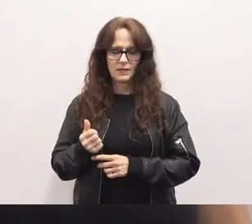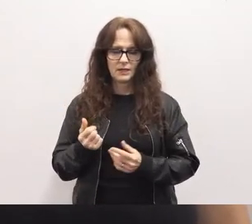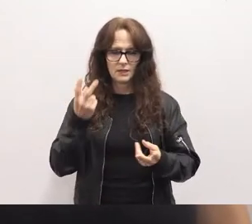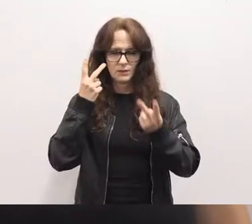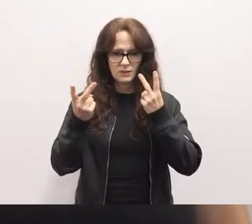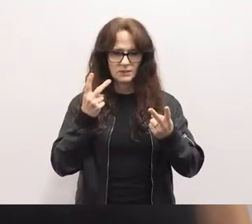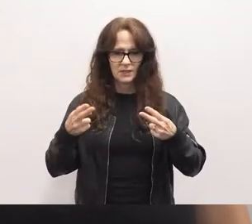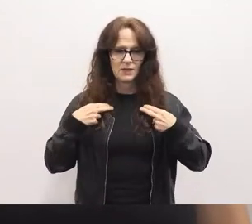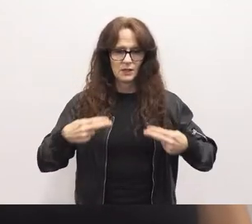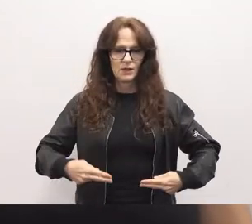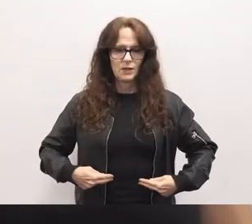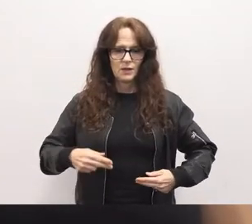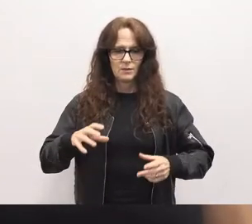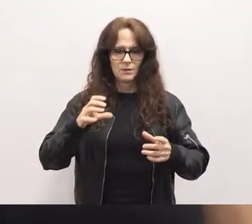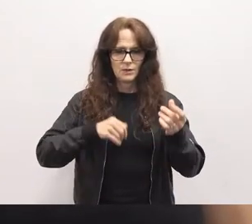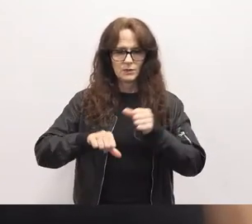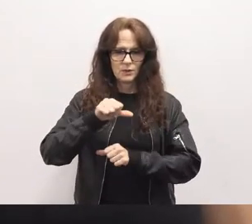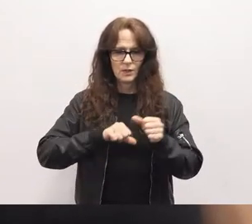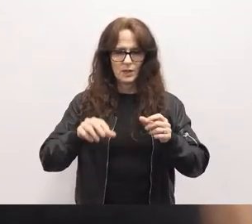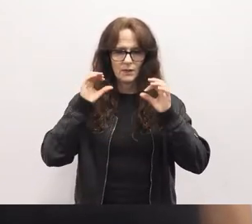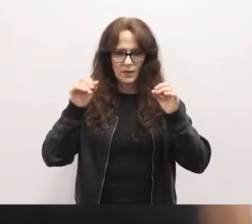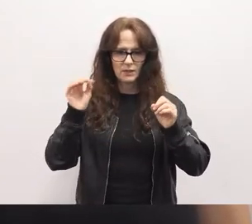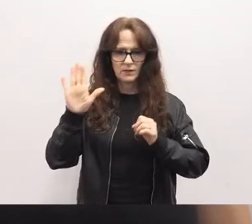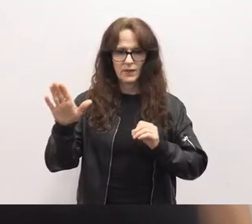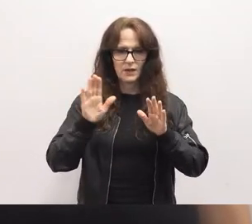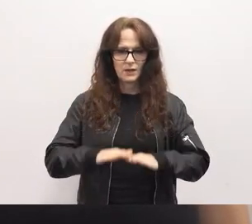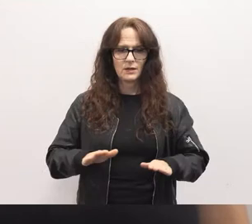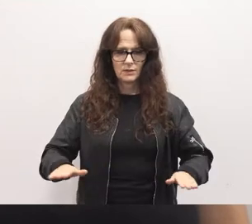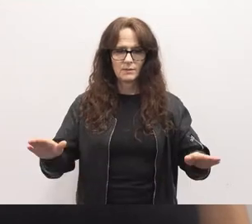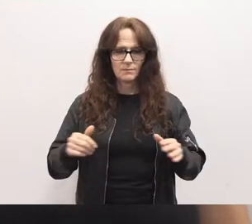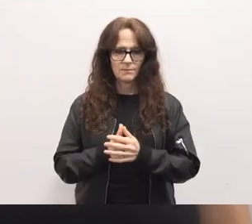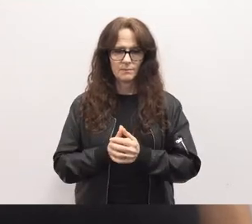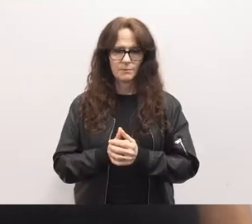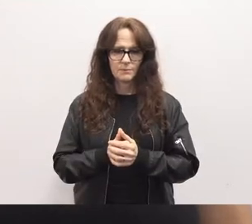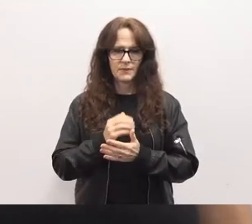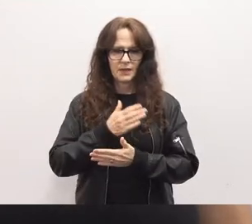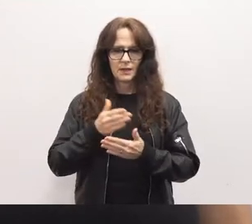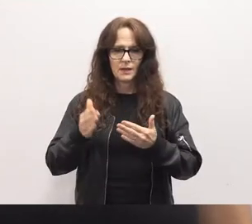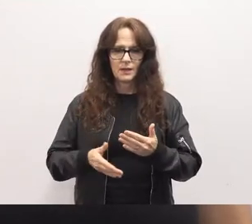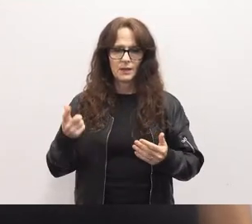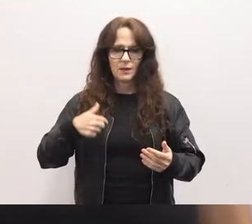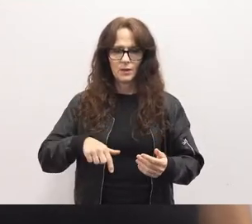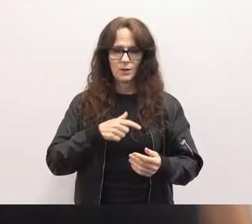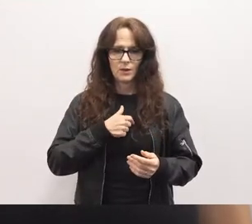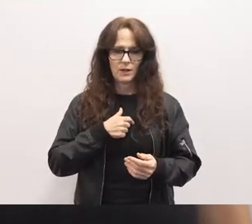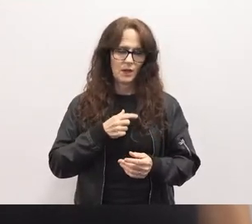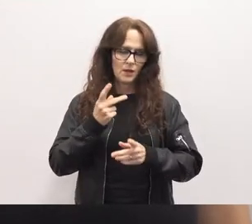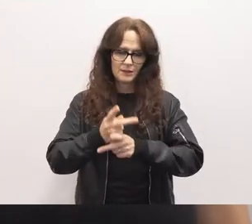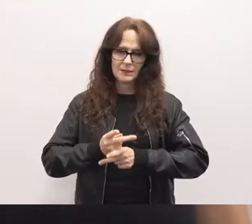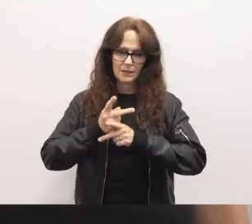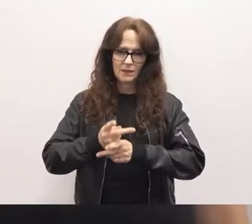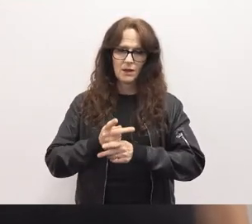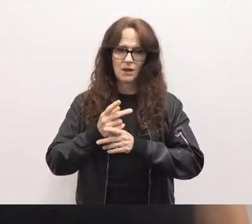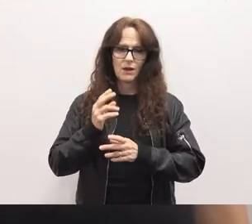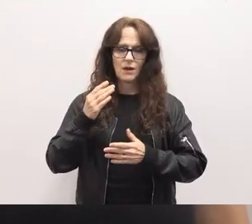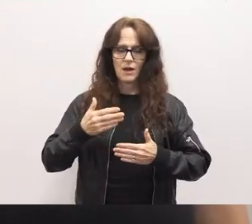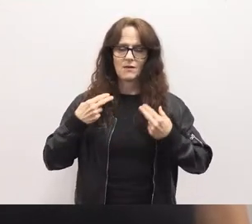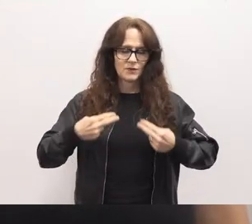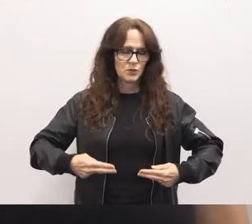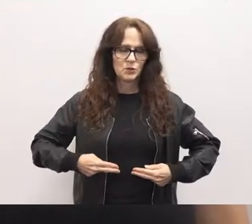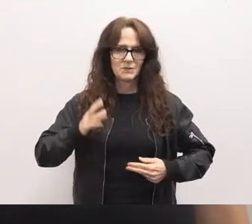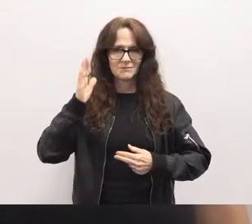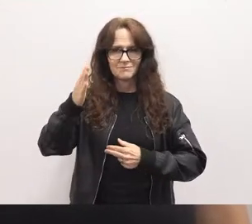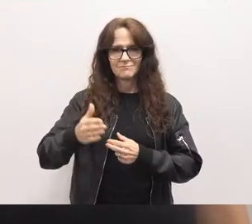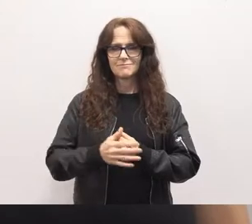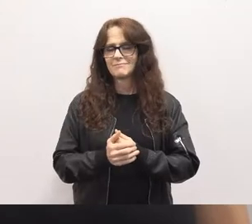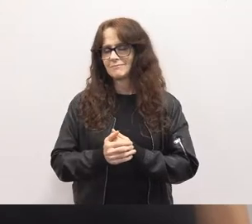see the humanity of societies, take a look at how they educate their children. I am going to conclude, we are the gatekeeper of humanity. Whether we like it or not, it is